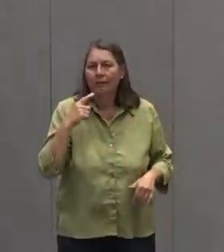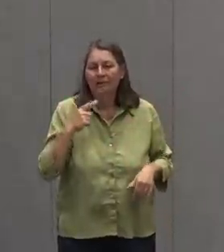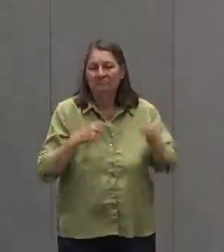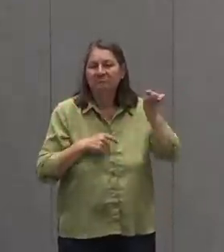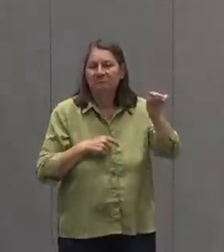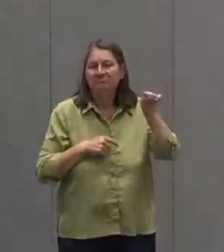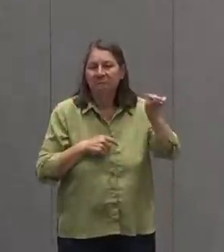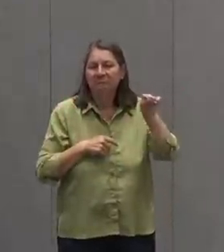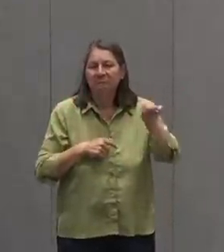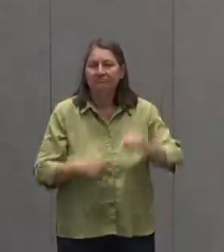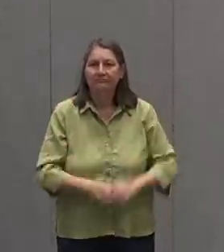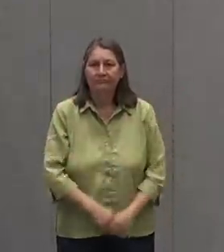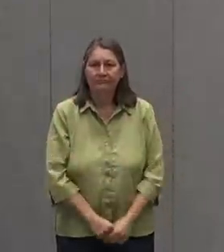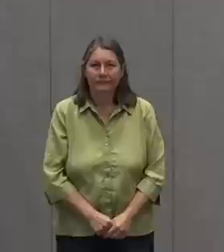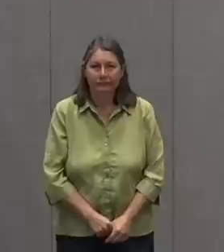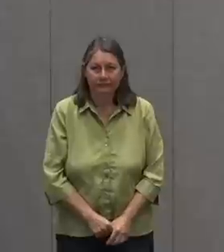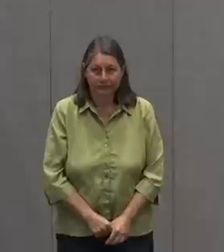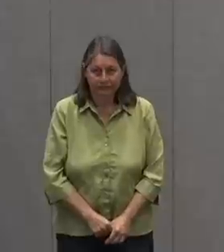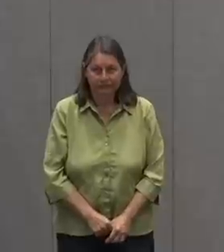here.